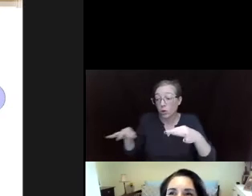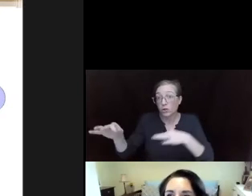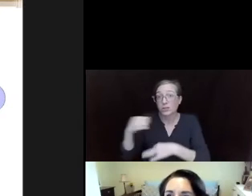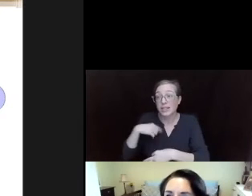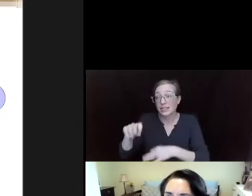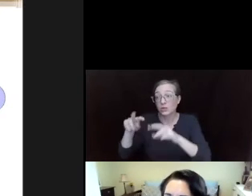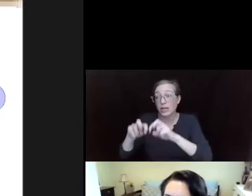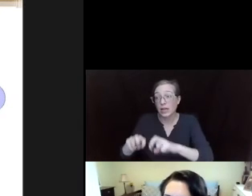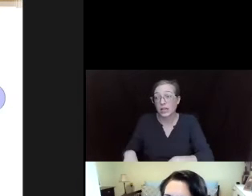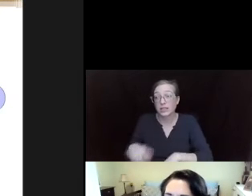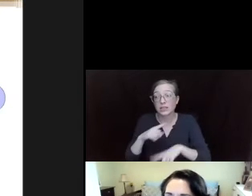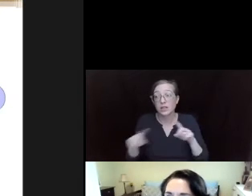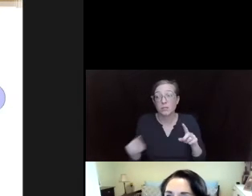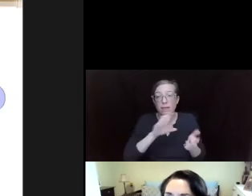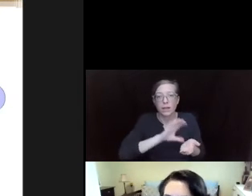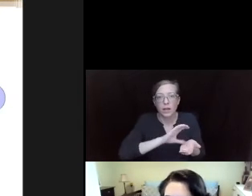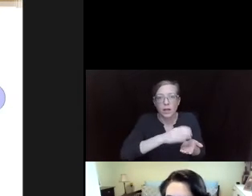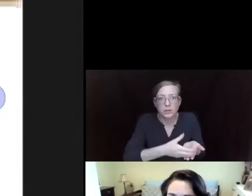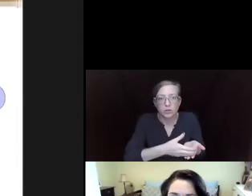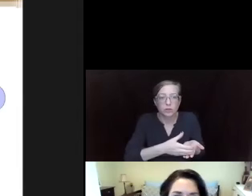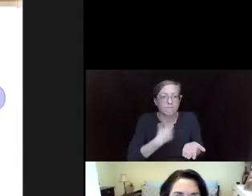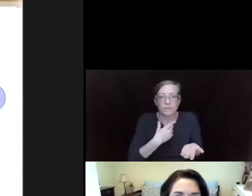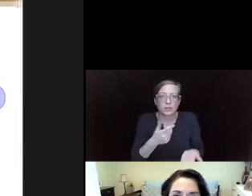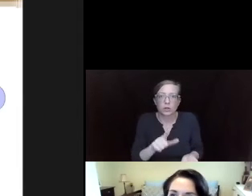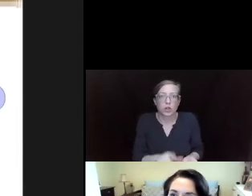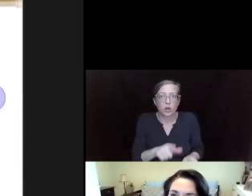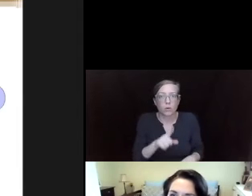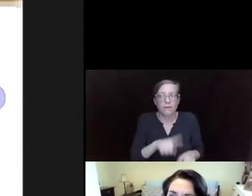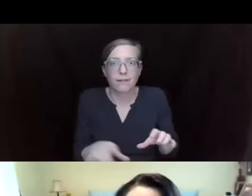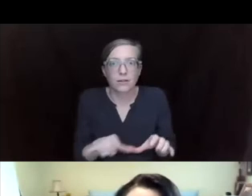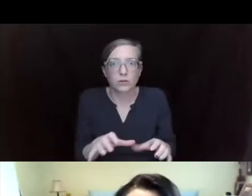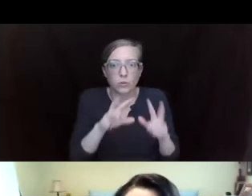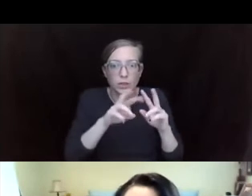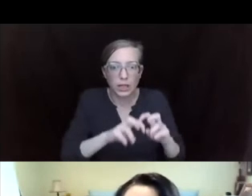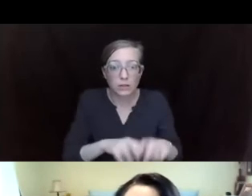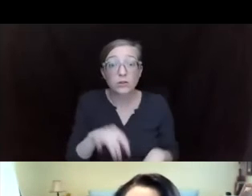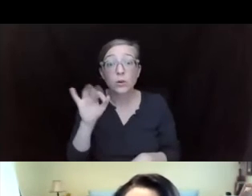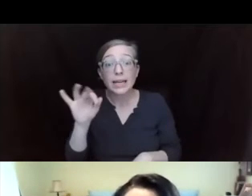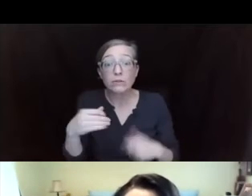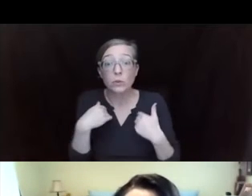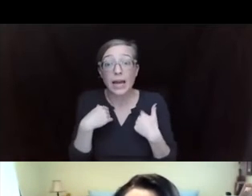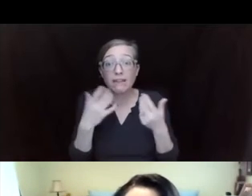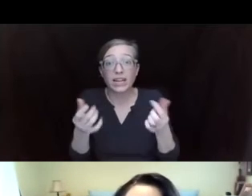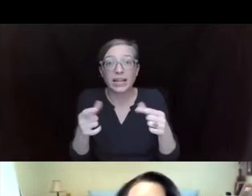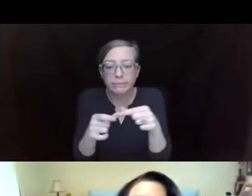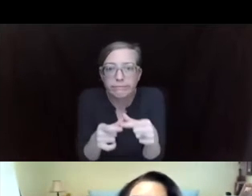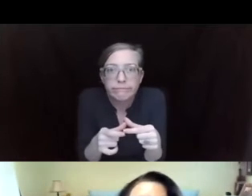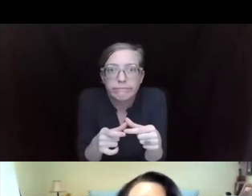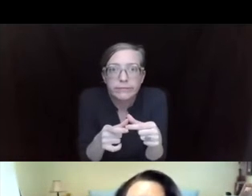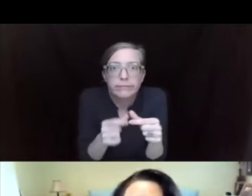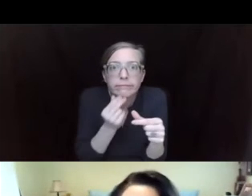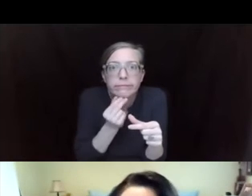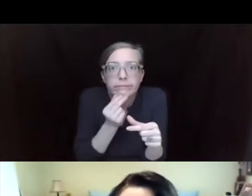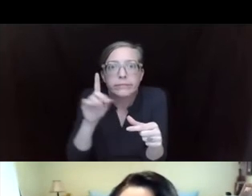the concentration is so low that I cannot do the analysis. So if a little device like this can concentrate your sample and with